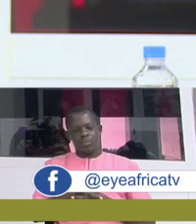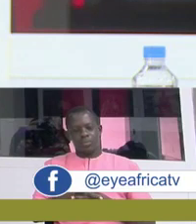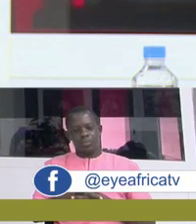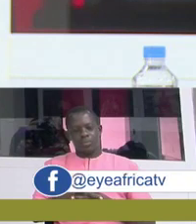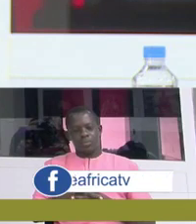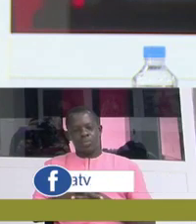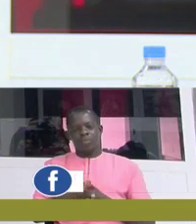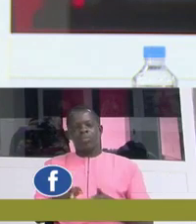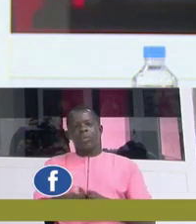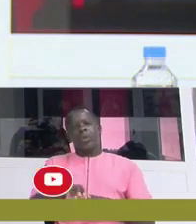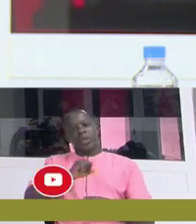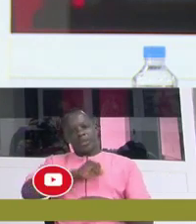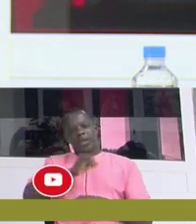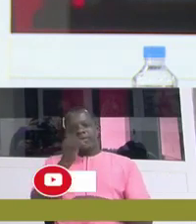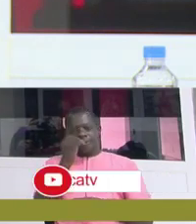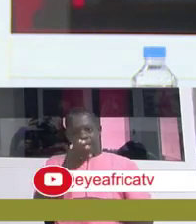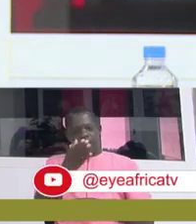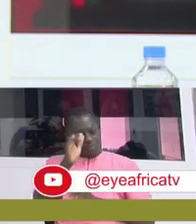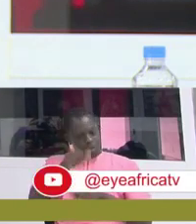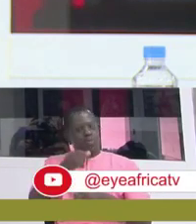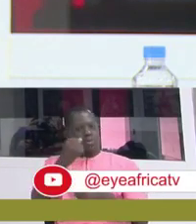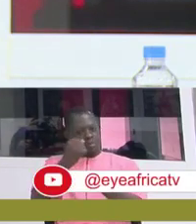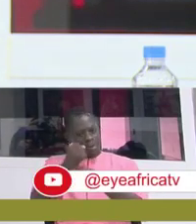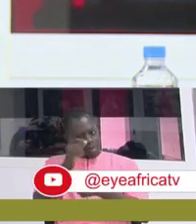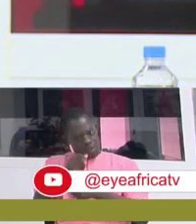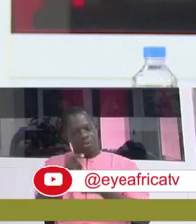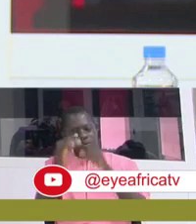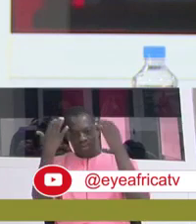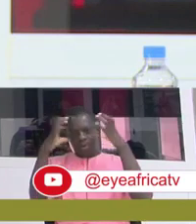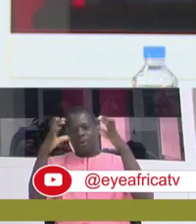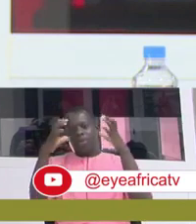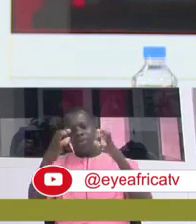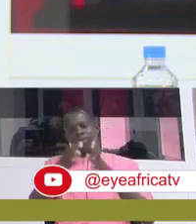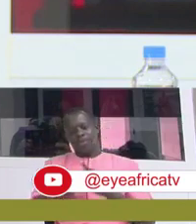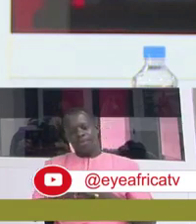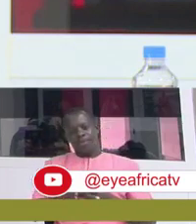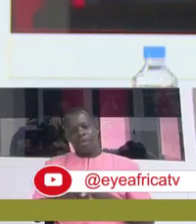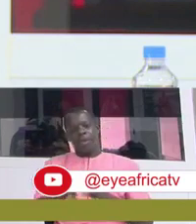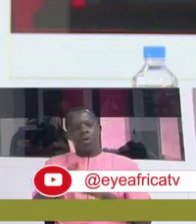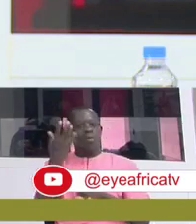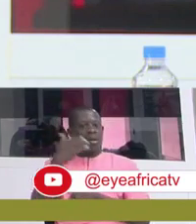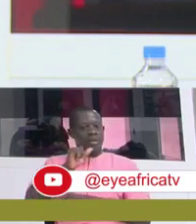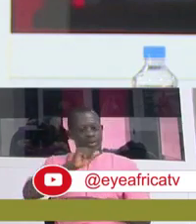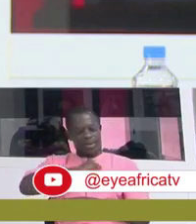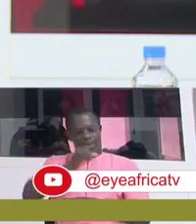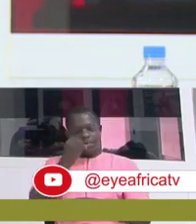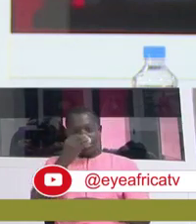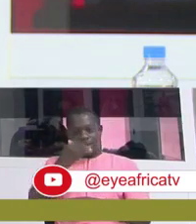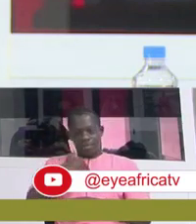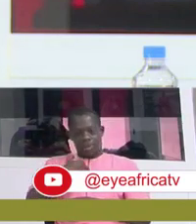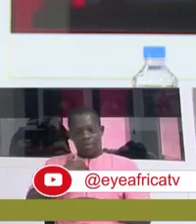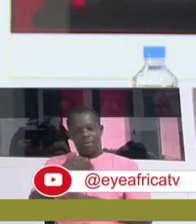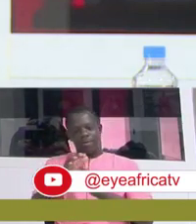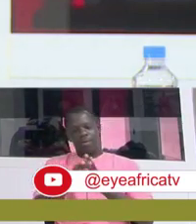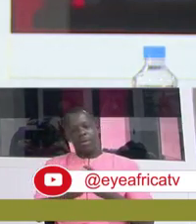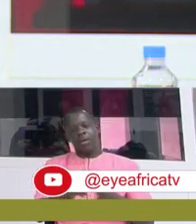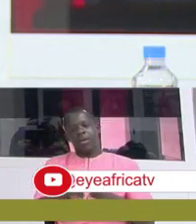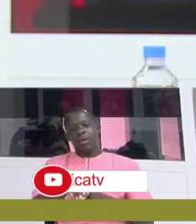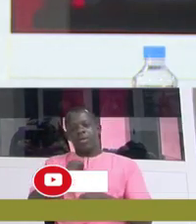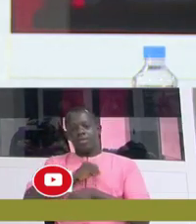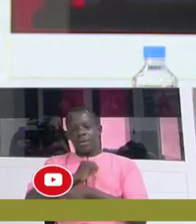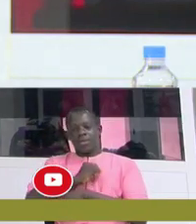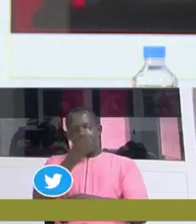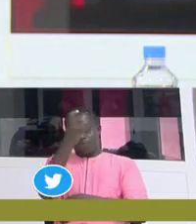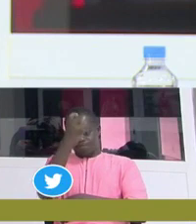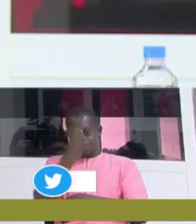no problem o kono. The only thing he said is that it could land you into trouble. Abrayo fonye. After he said that to me, kam fatan ndongo fon